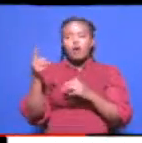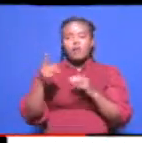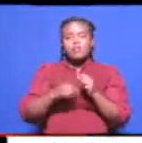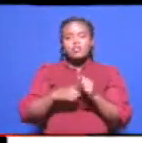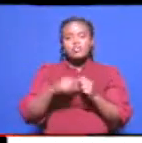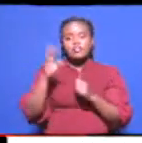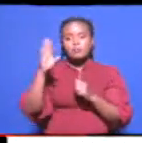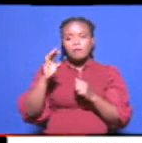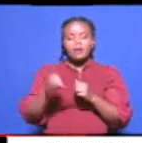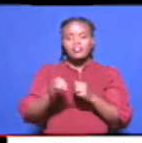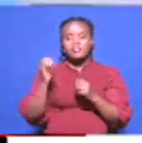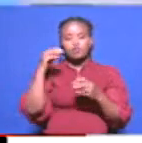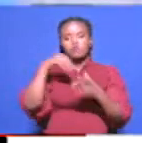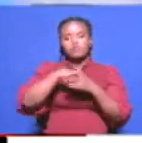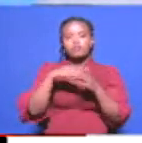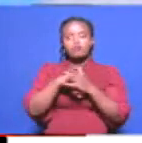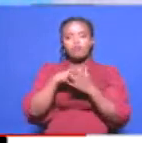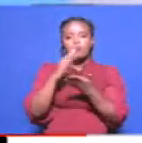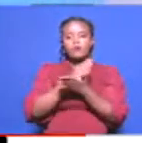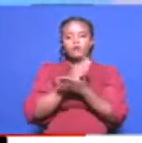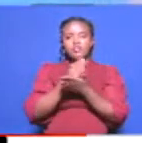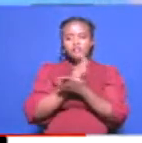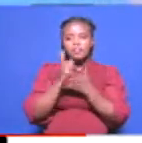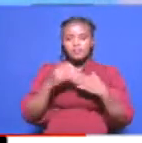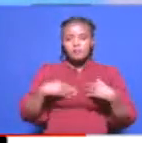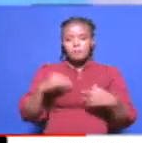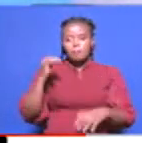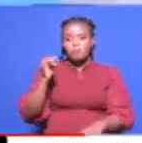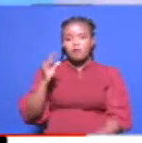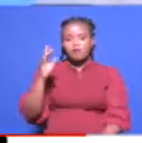sector have ICT skills. The ministry is also